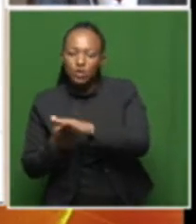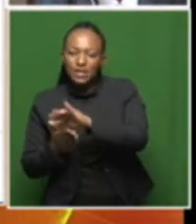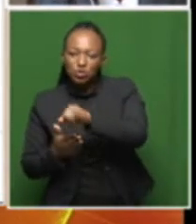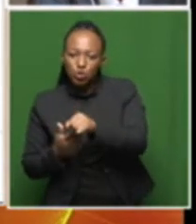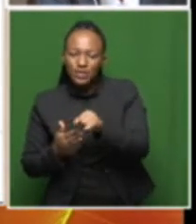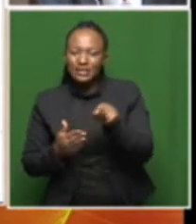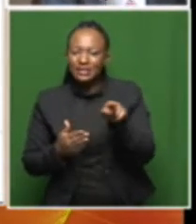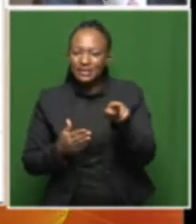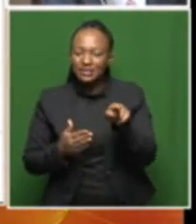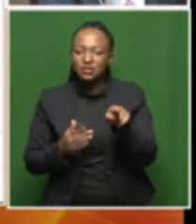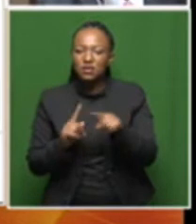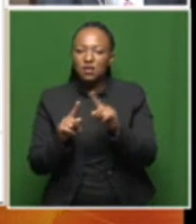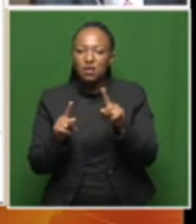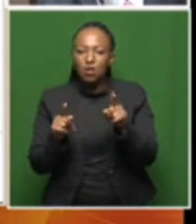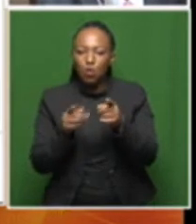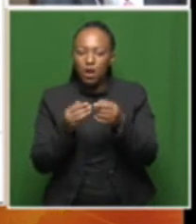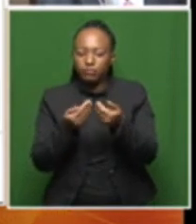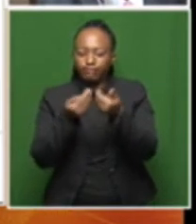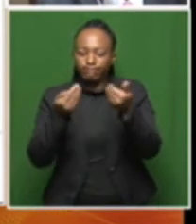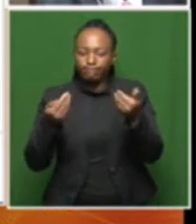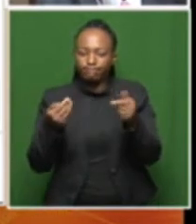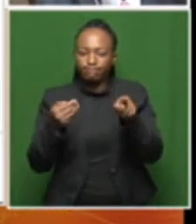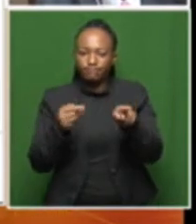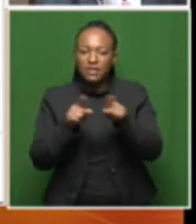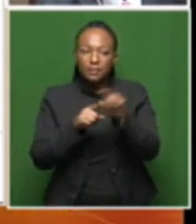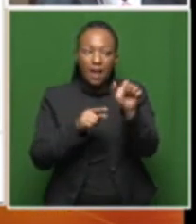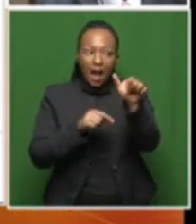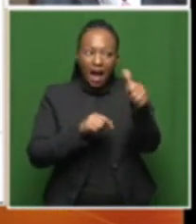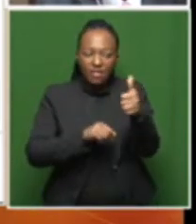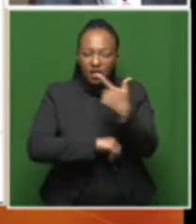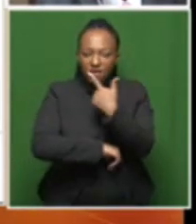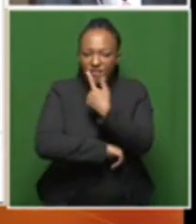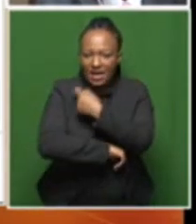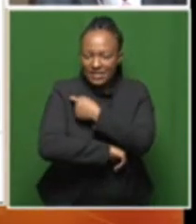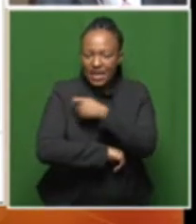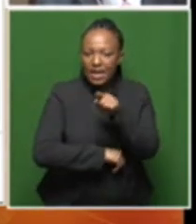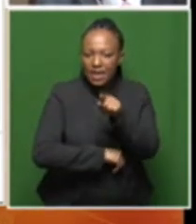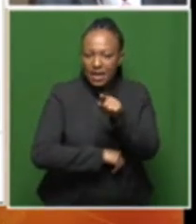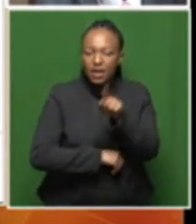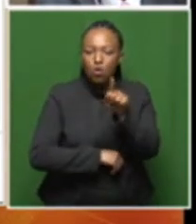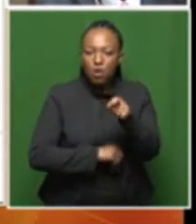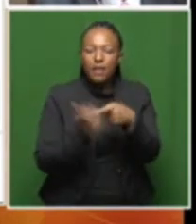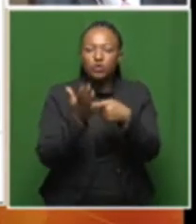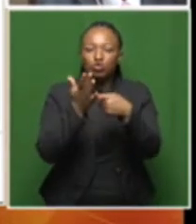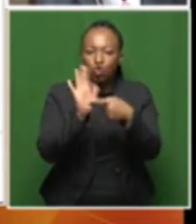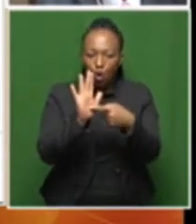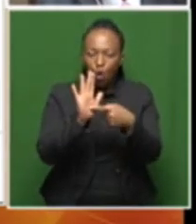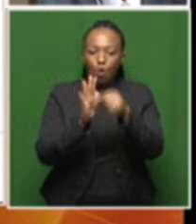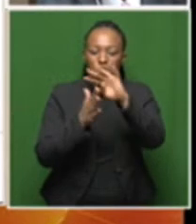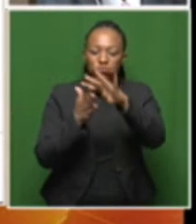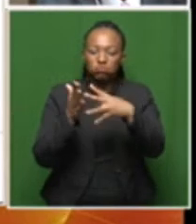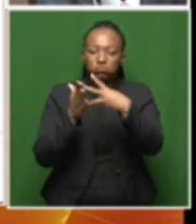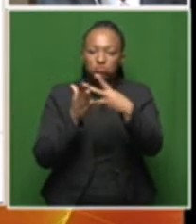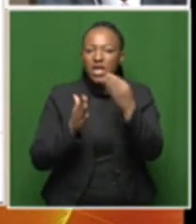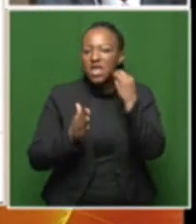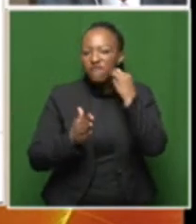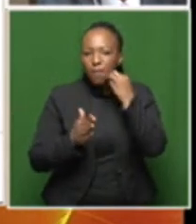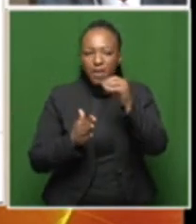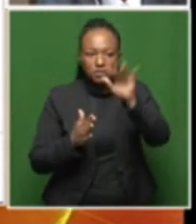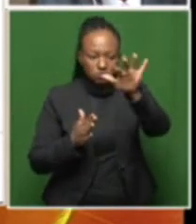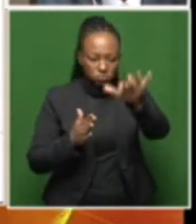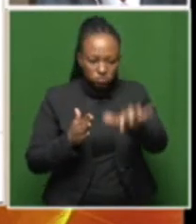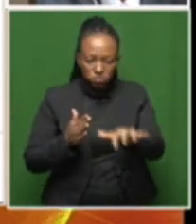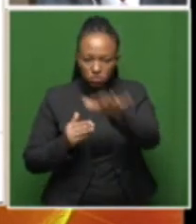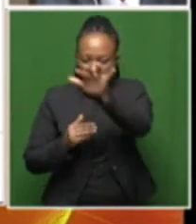and potentially in the not too distant future other vaccines, we need to be able to show them clearly. And those figures are now